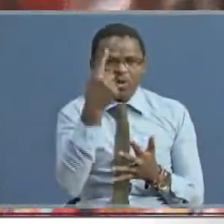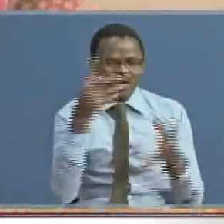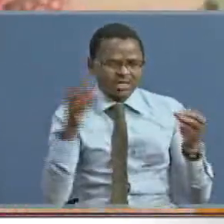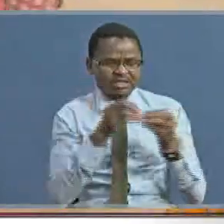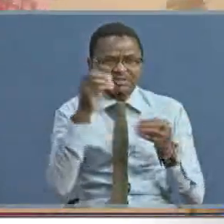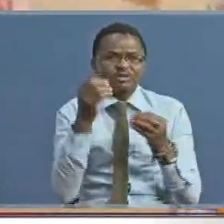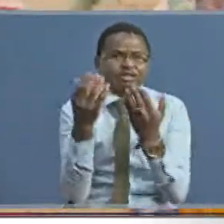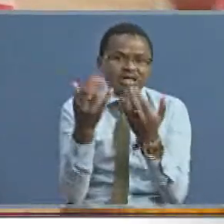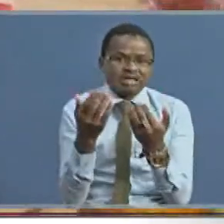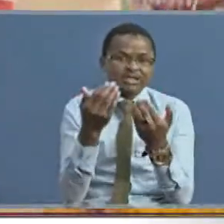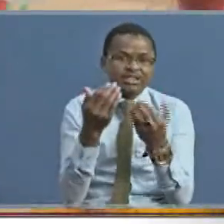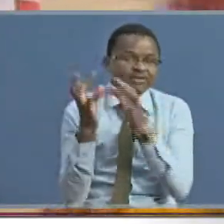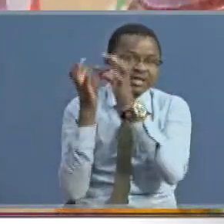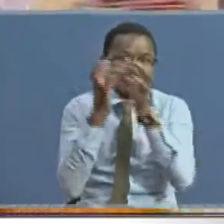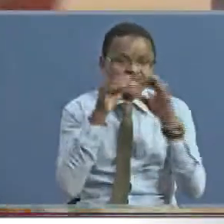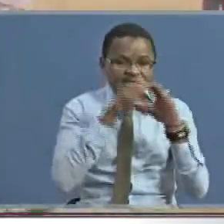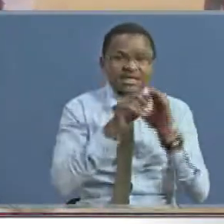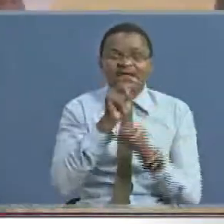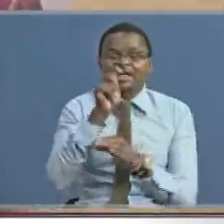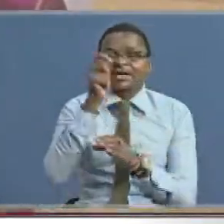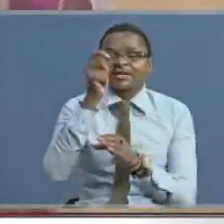most attractive of all cultures in Kenya.